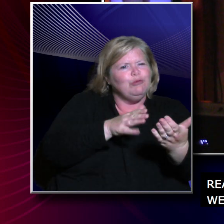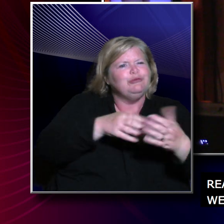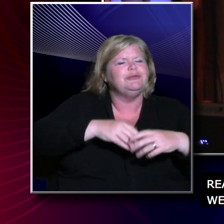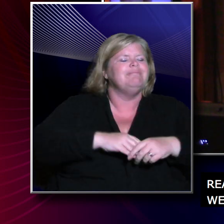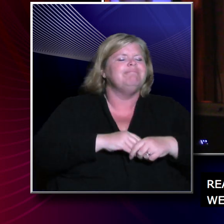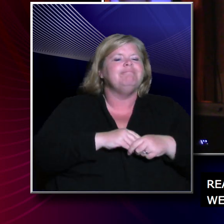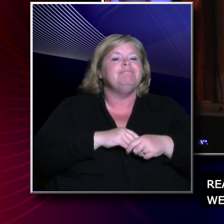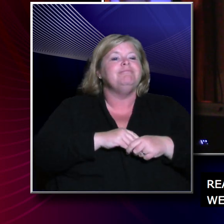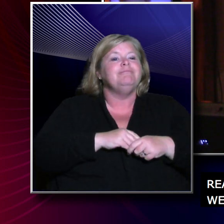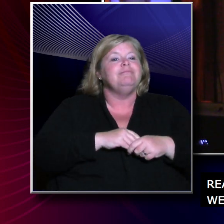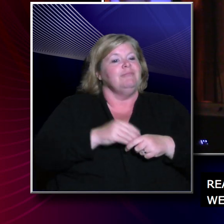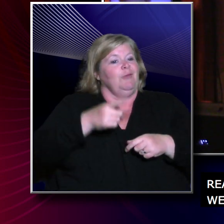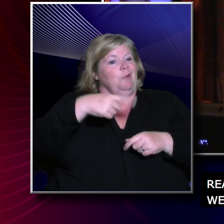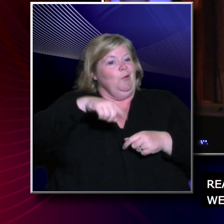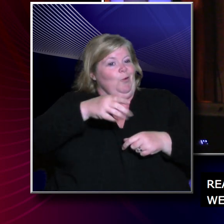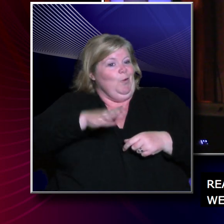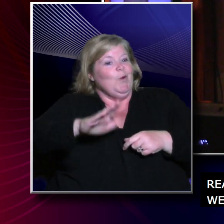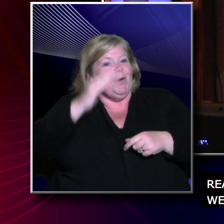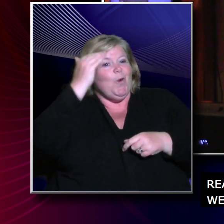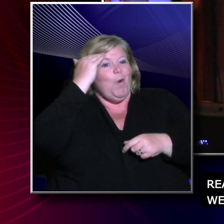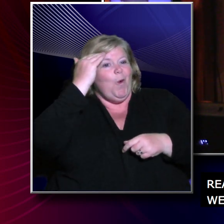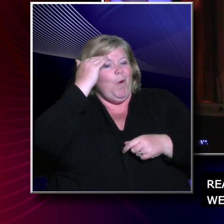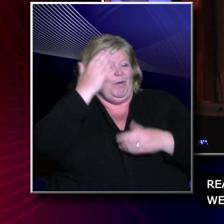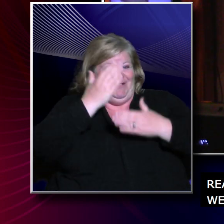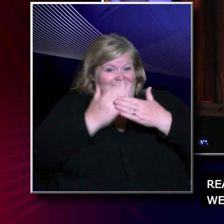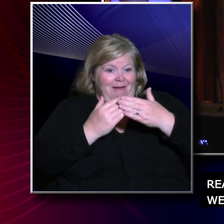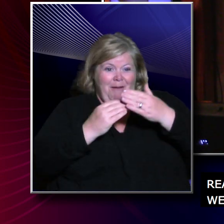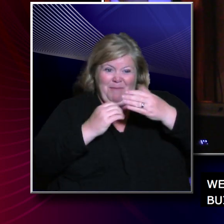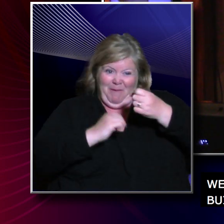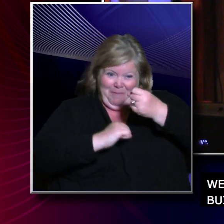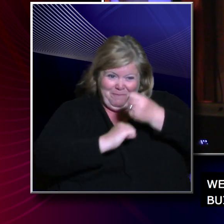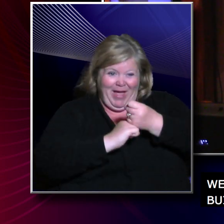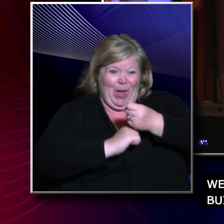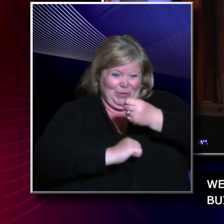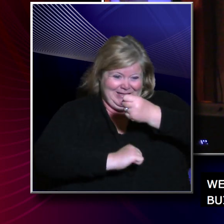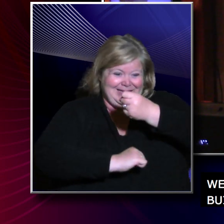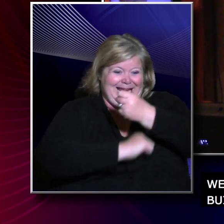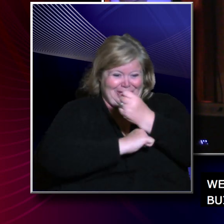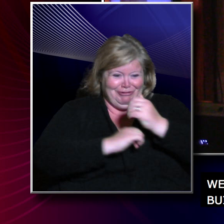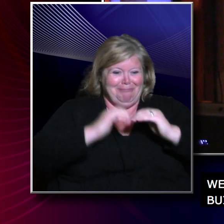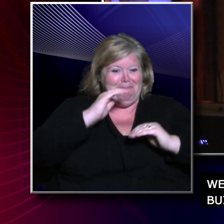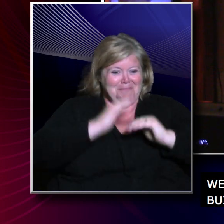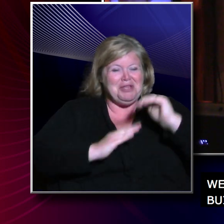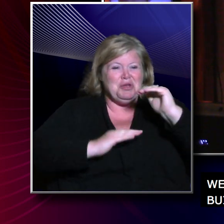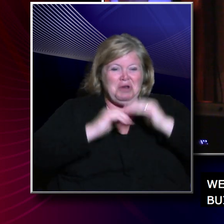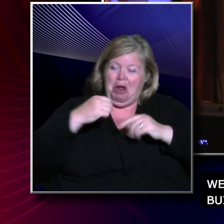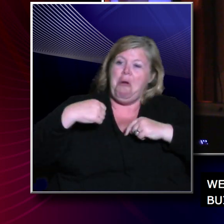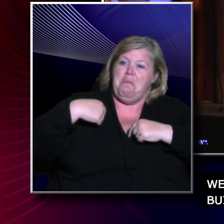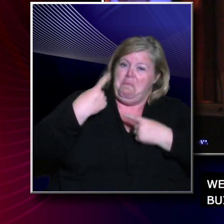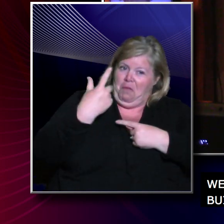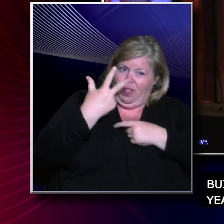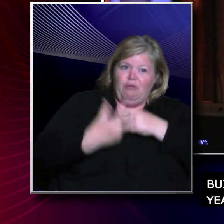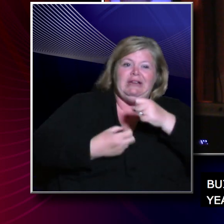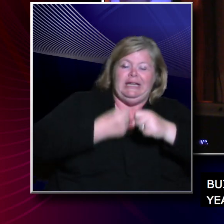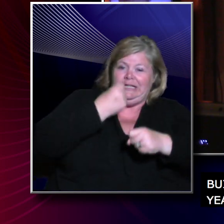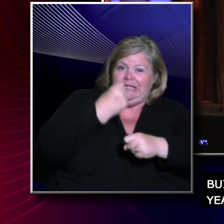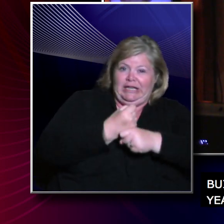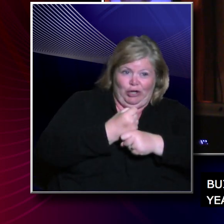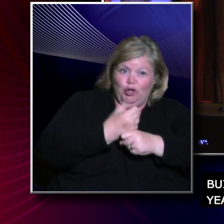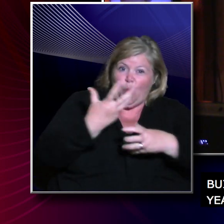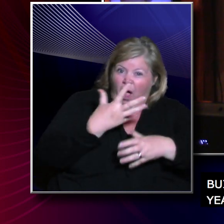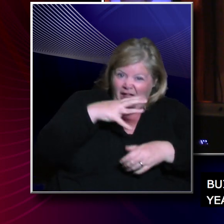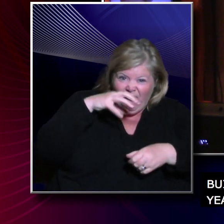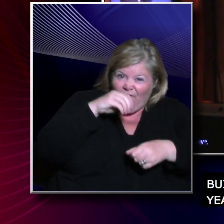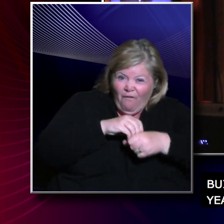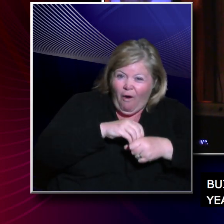As you know, some of the foundation building that we've been doing over the last 3 years is the Advanced